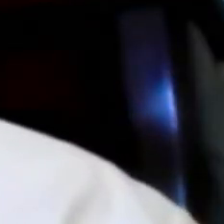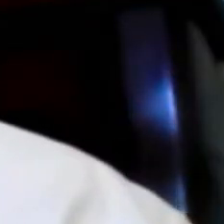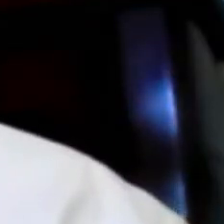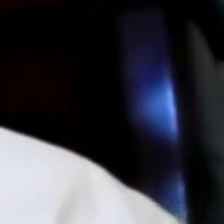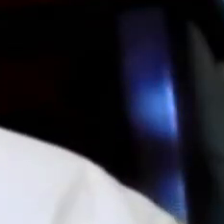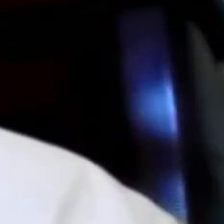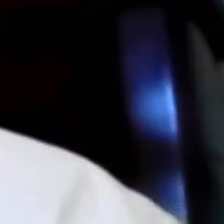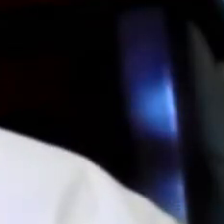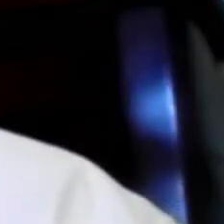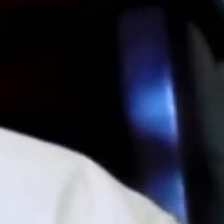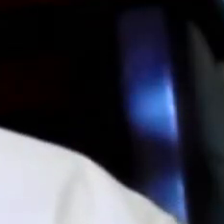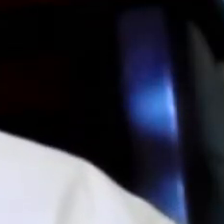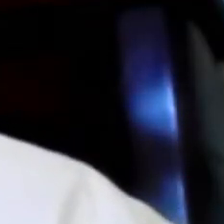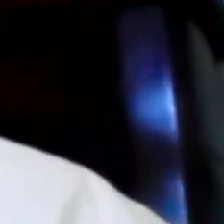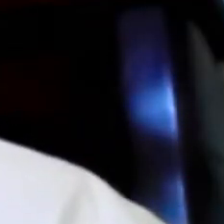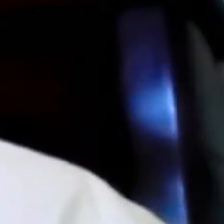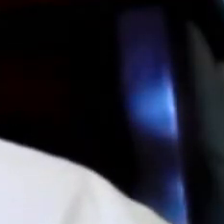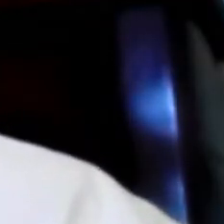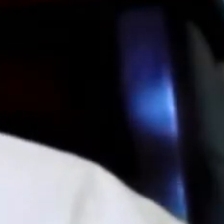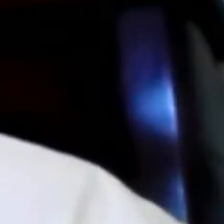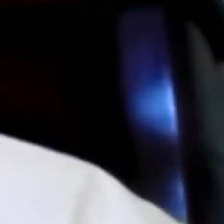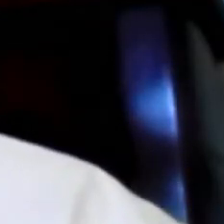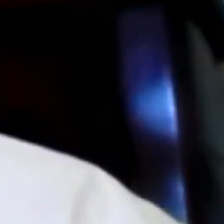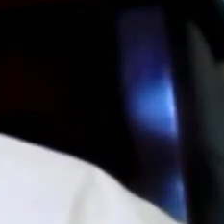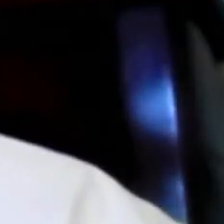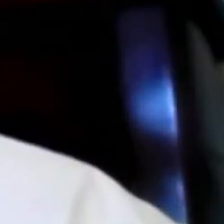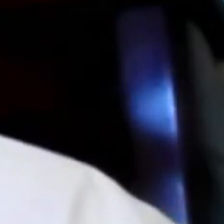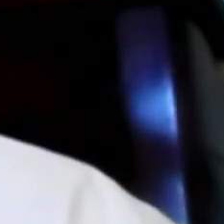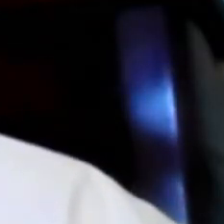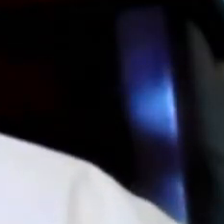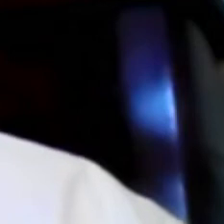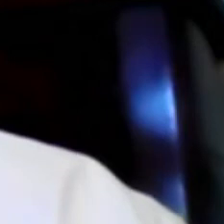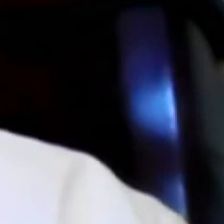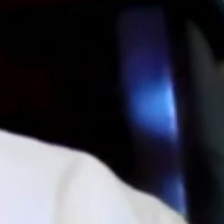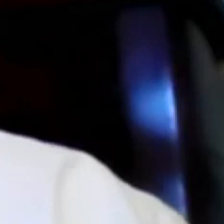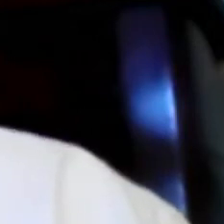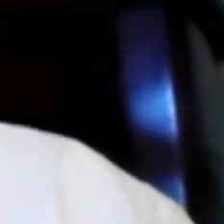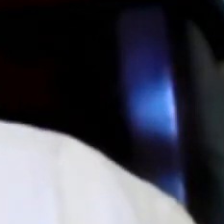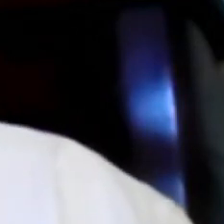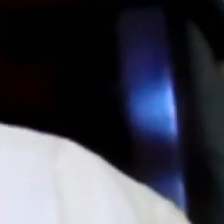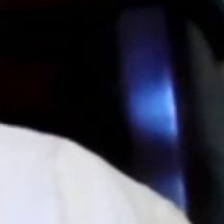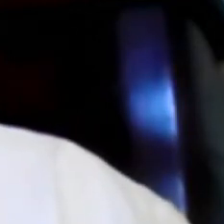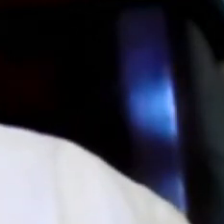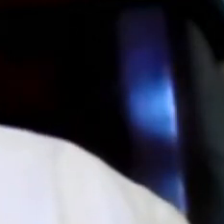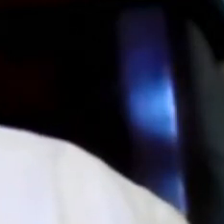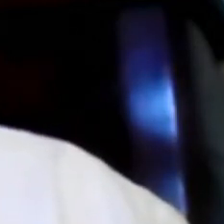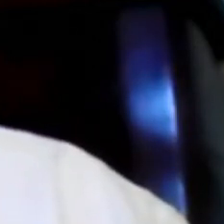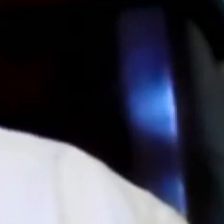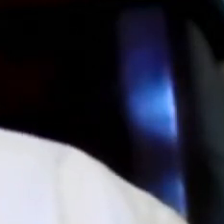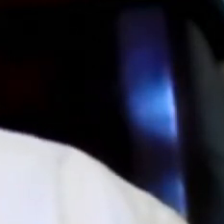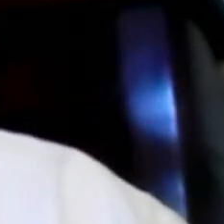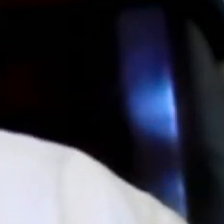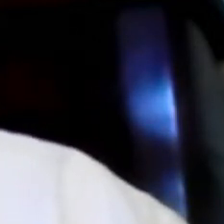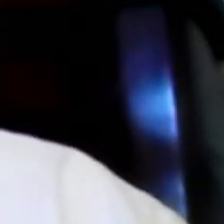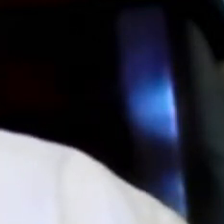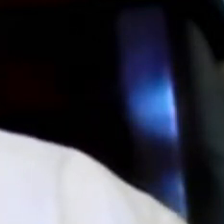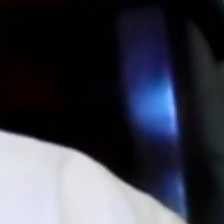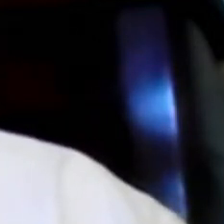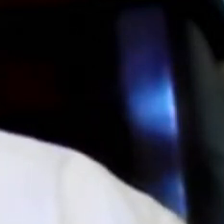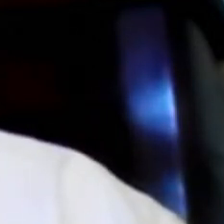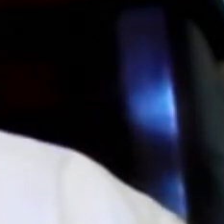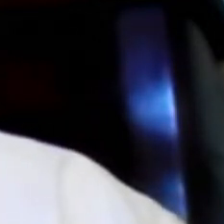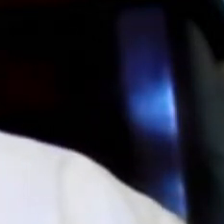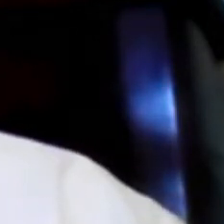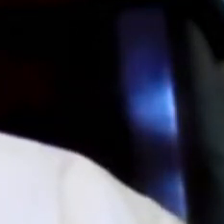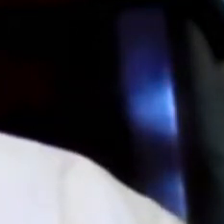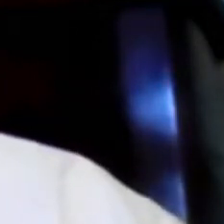Thank you very much, Chair. Thank you, Minister. Not that it is quite satisfactory. Minister, the Defence Act, Section